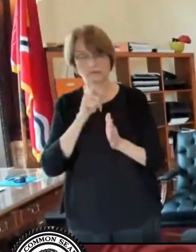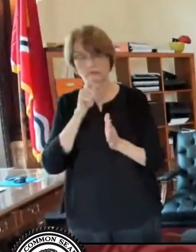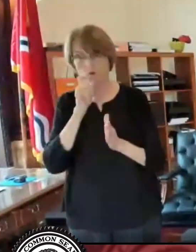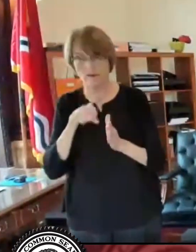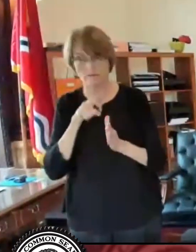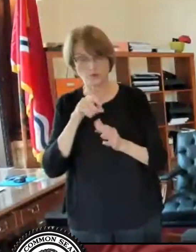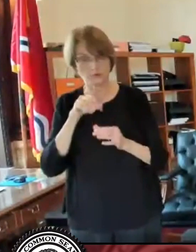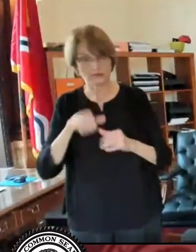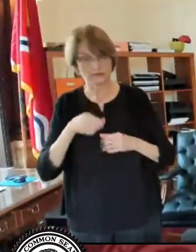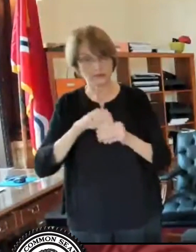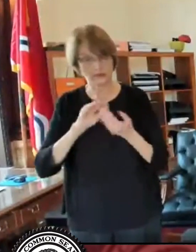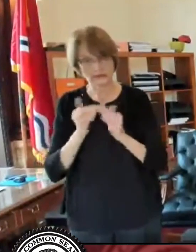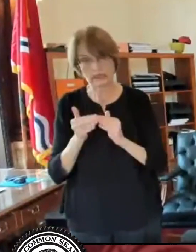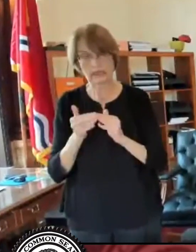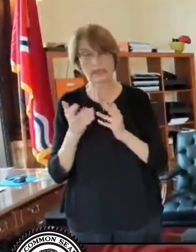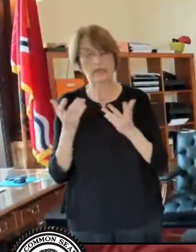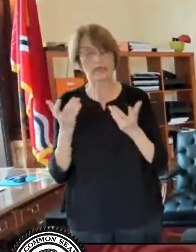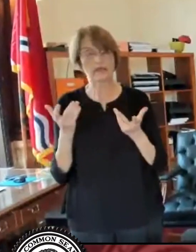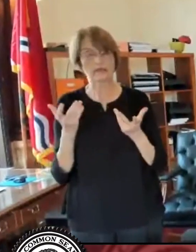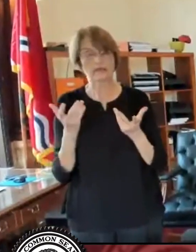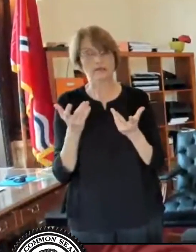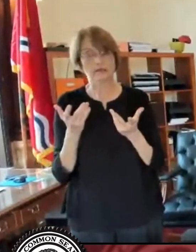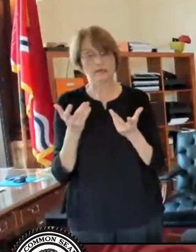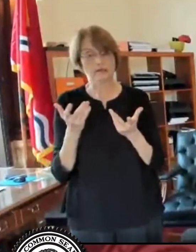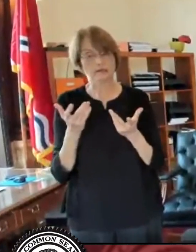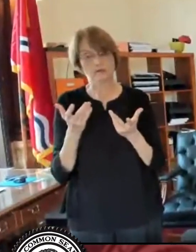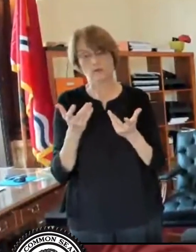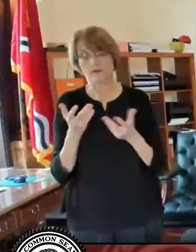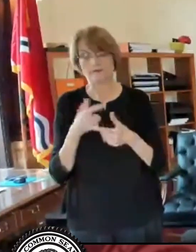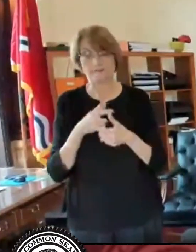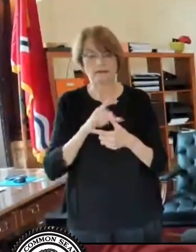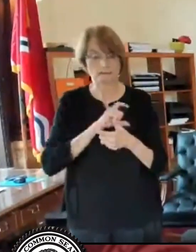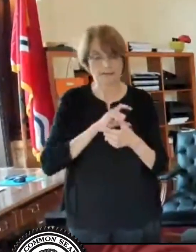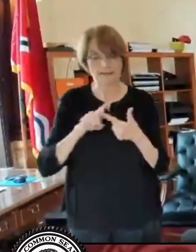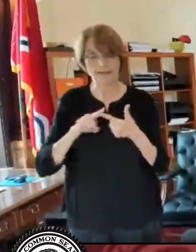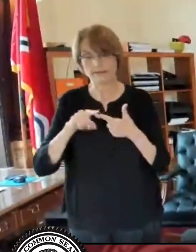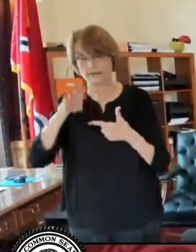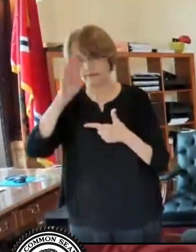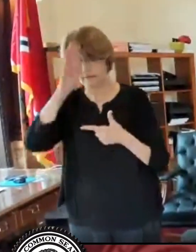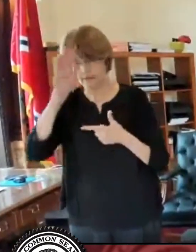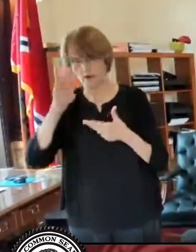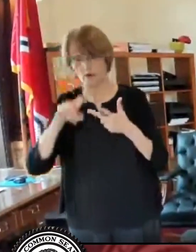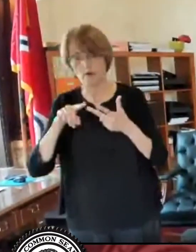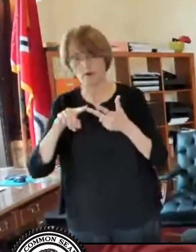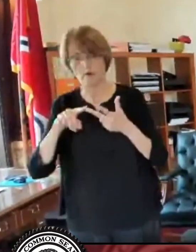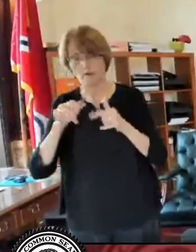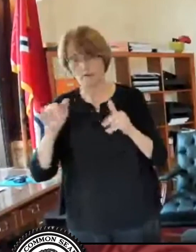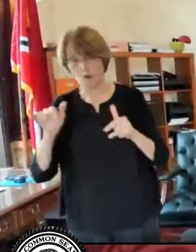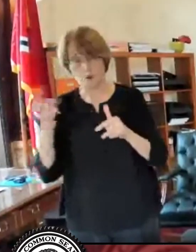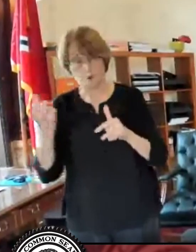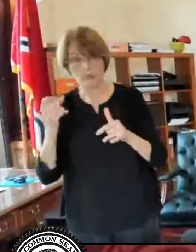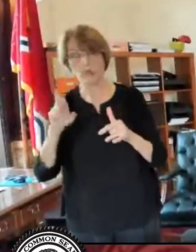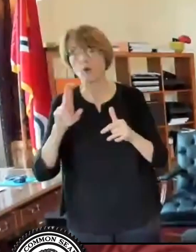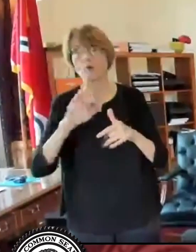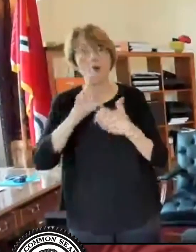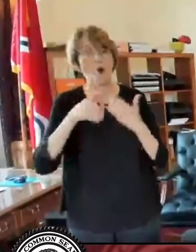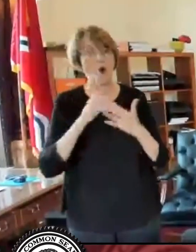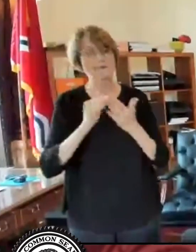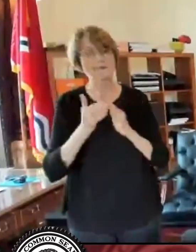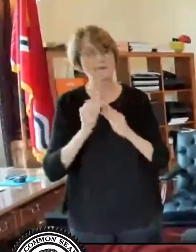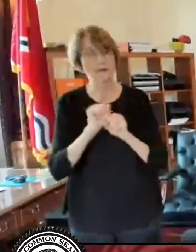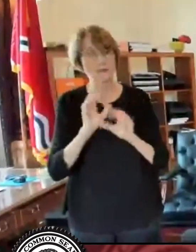possible that the requirement will be dropped for all city jobs? So what was passed by the